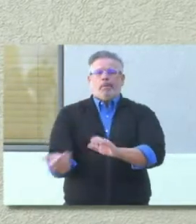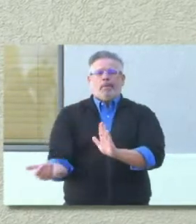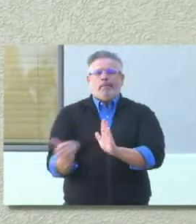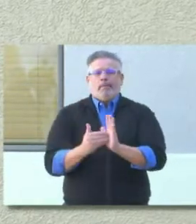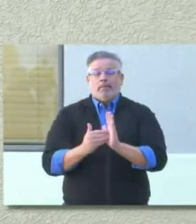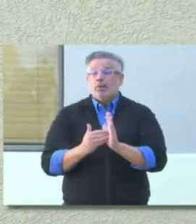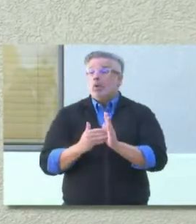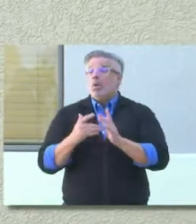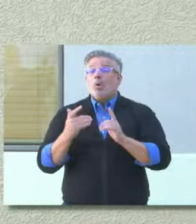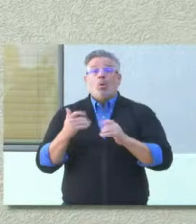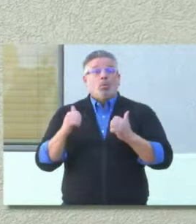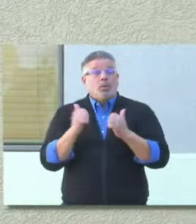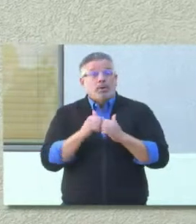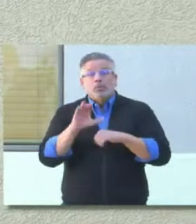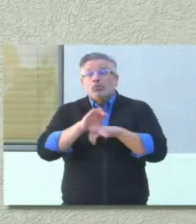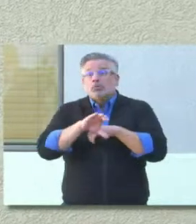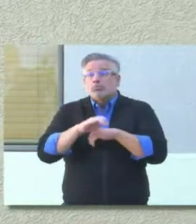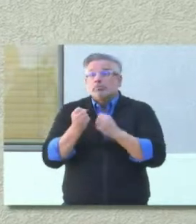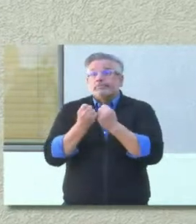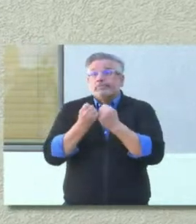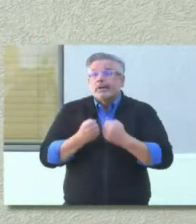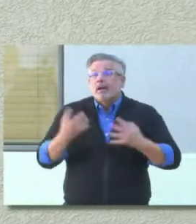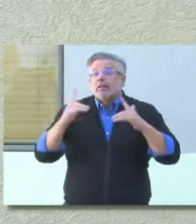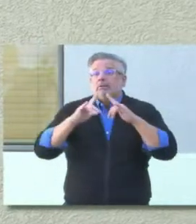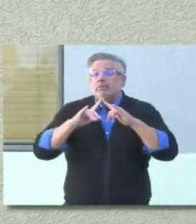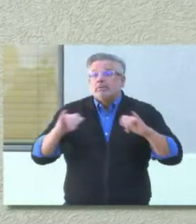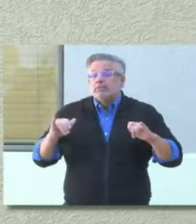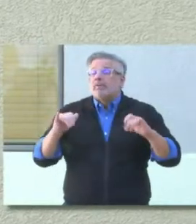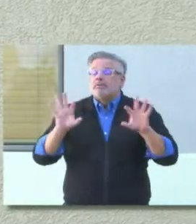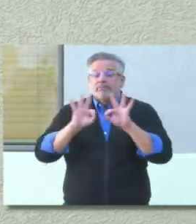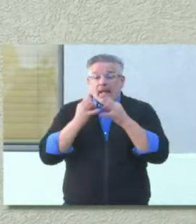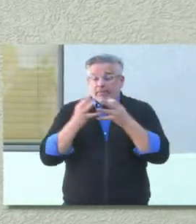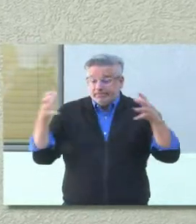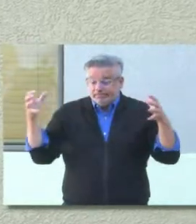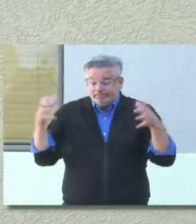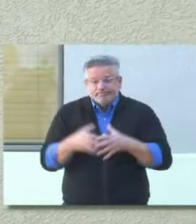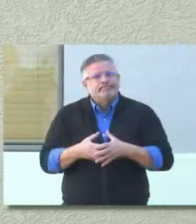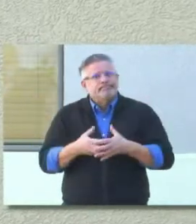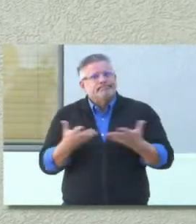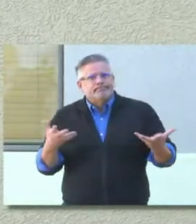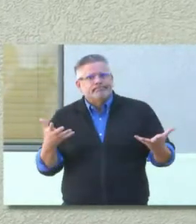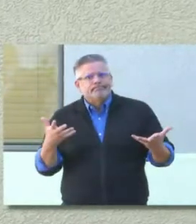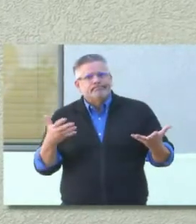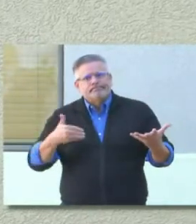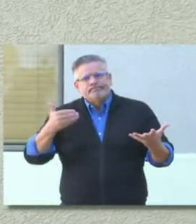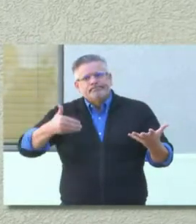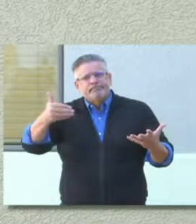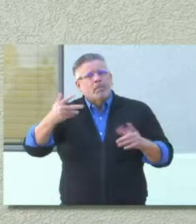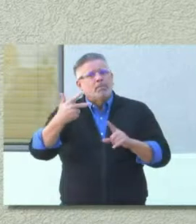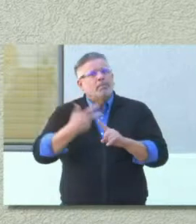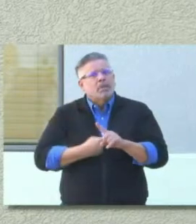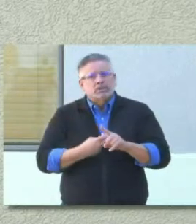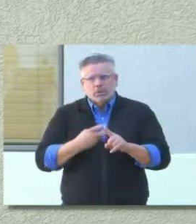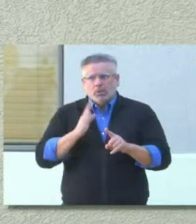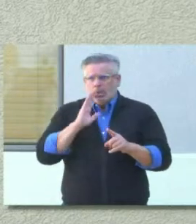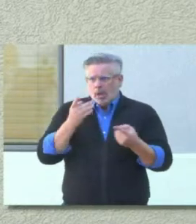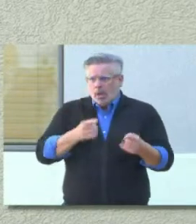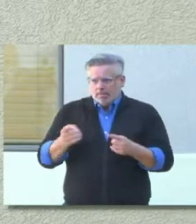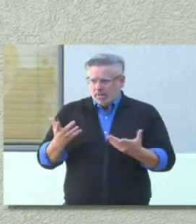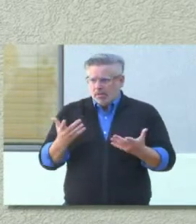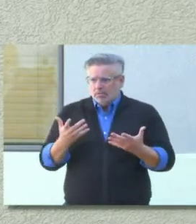the holidays upon us and family gatherings over the next couple of months.